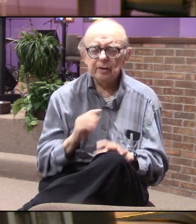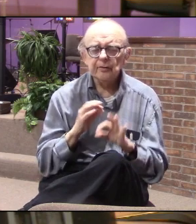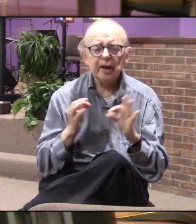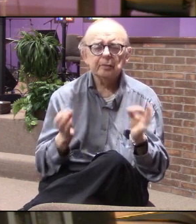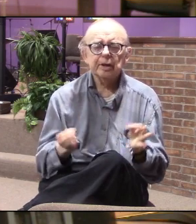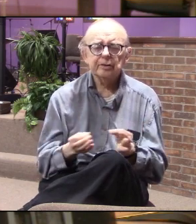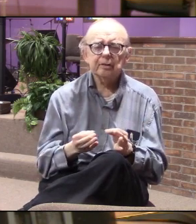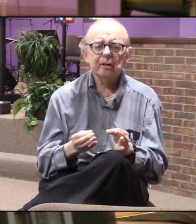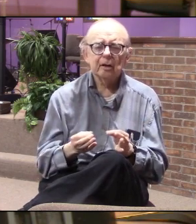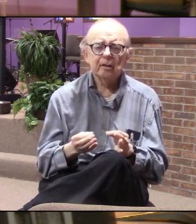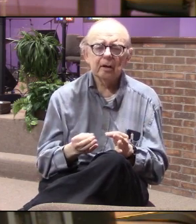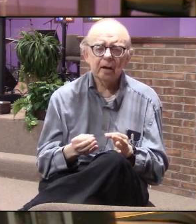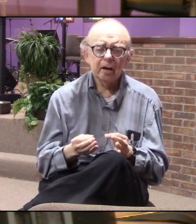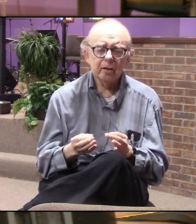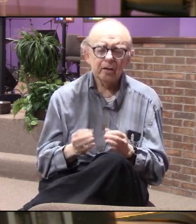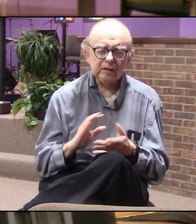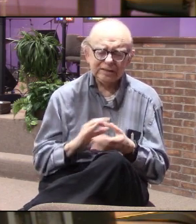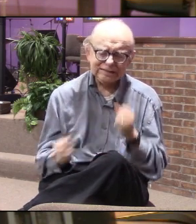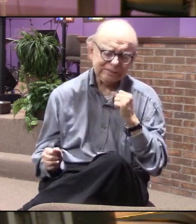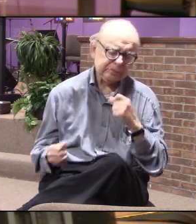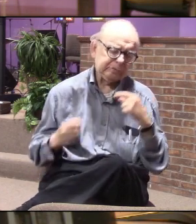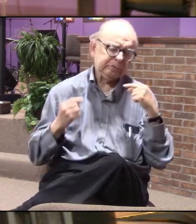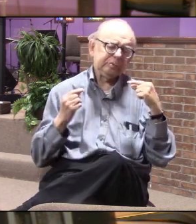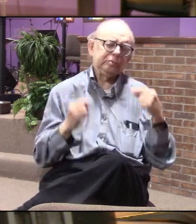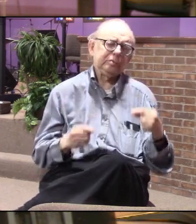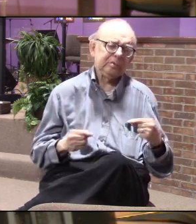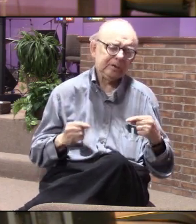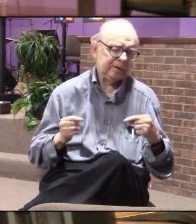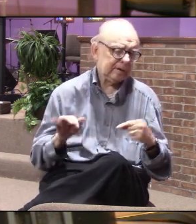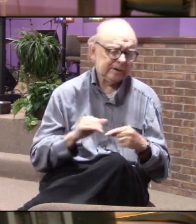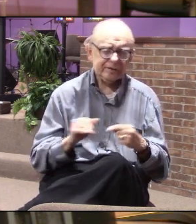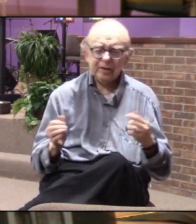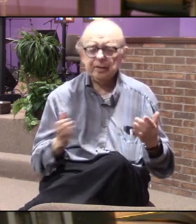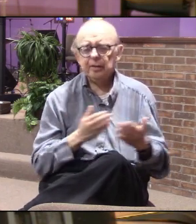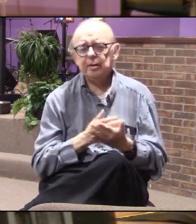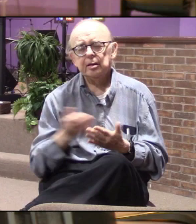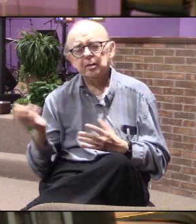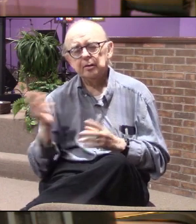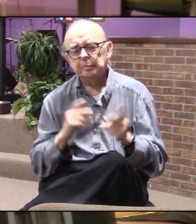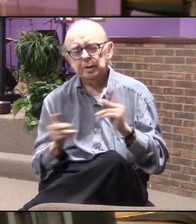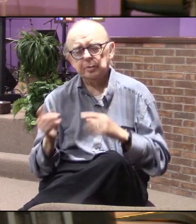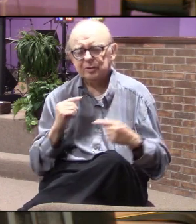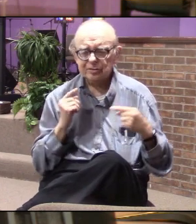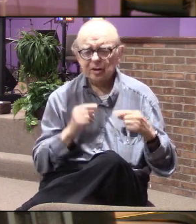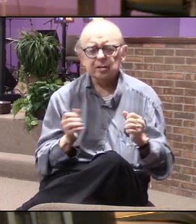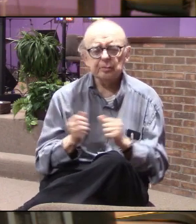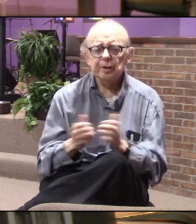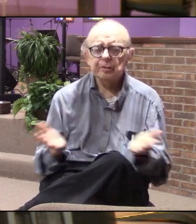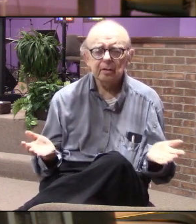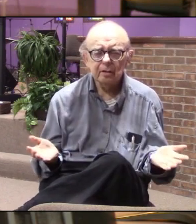families suffering and struggling with some of the same things that everybody else is struggling with.